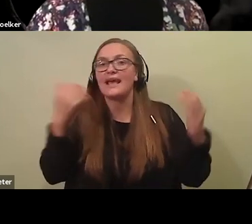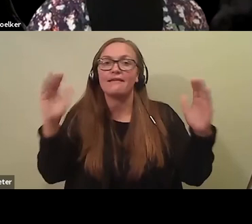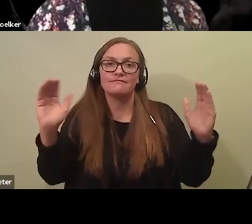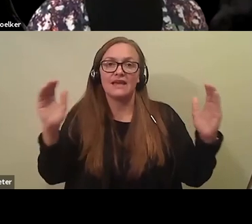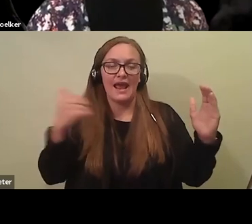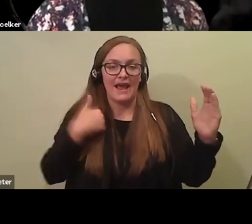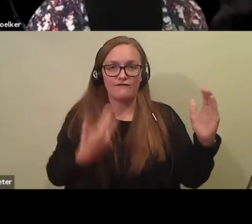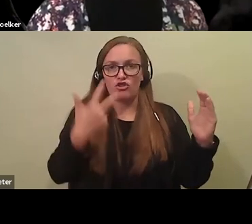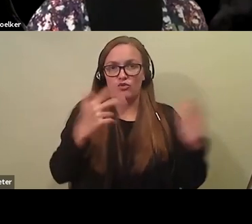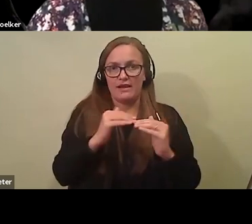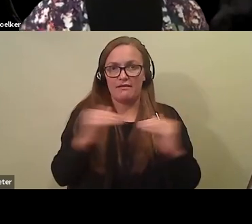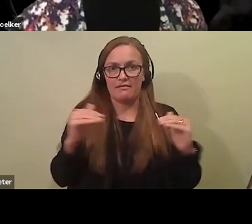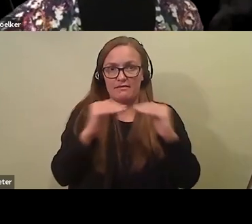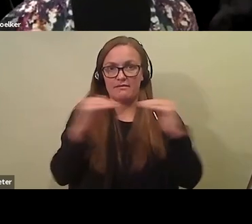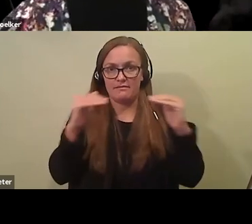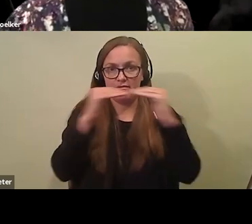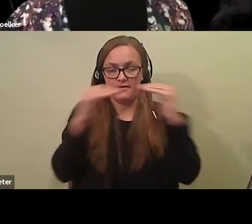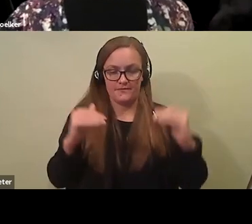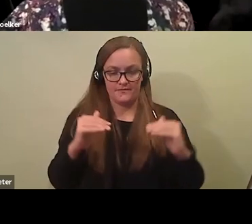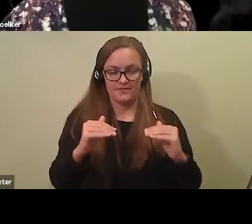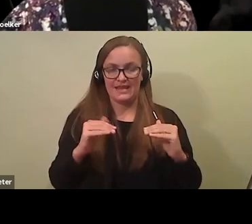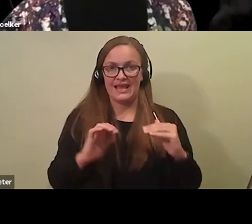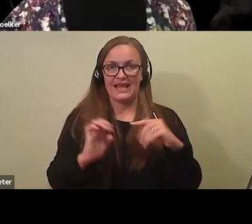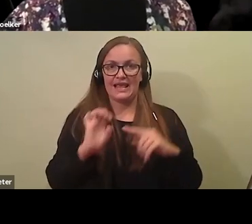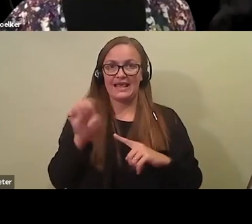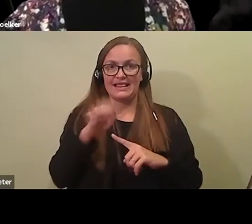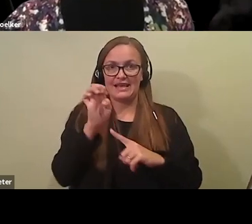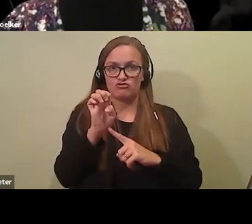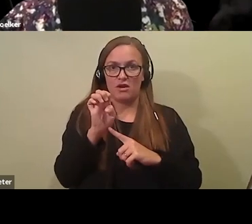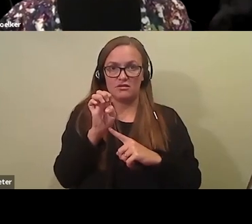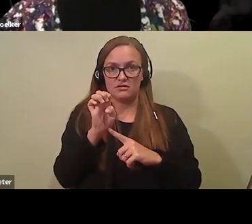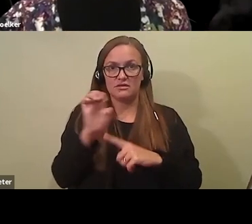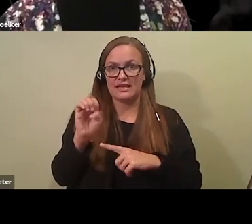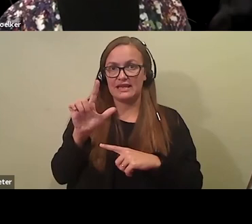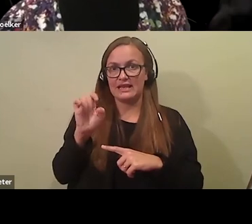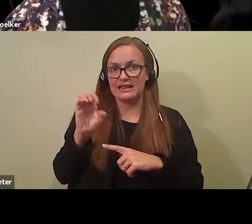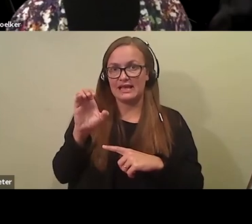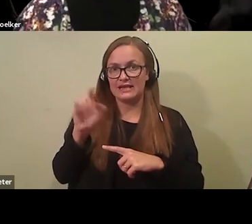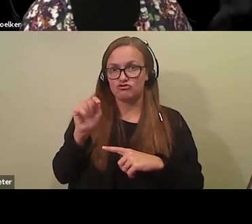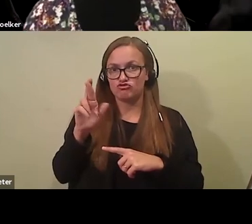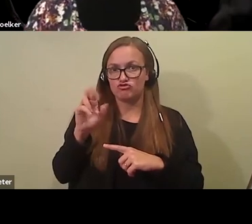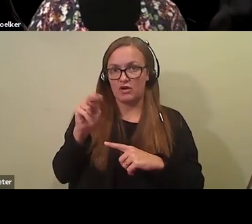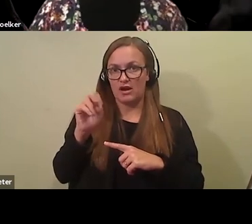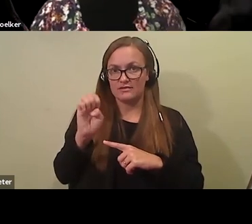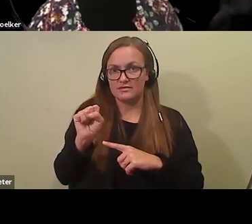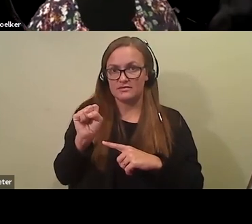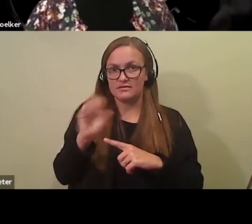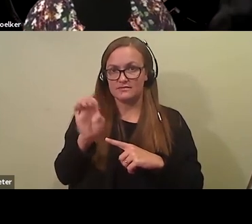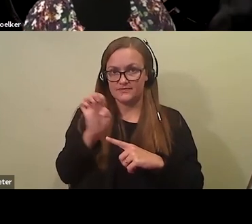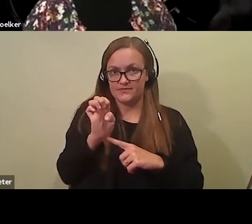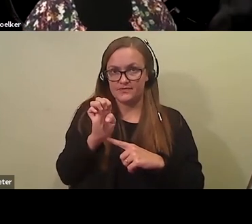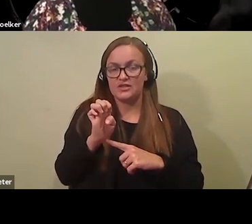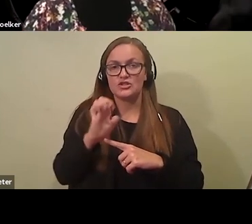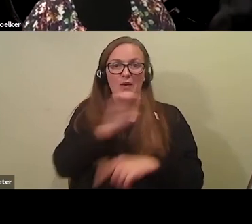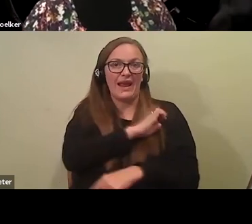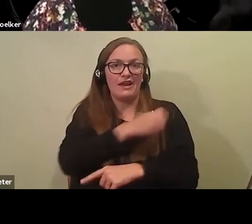floor is always where the electrons occupy. Electrons are the one that changes the material, energy state, etc. So you pump some